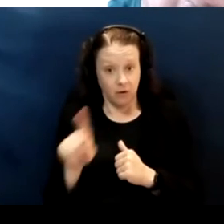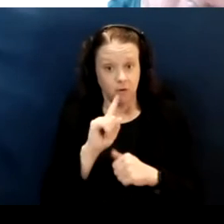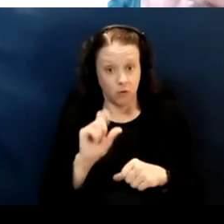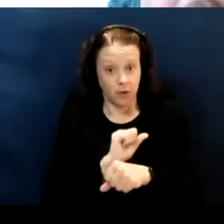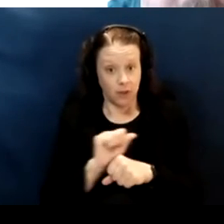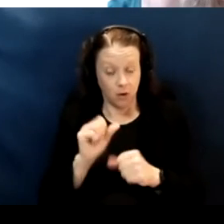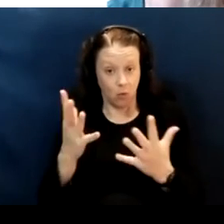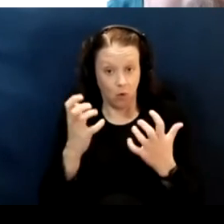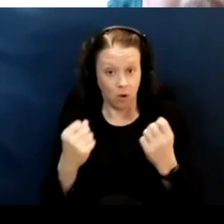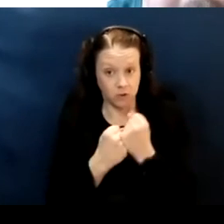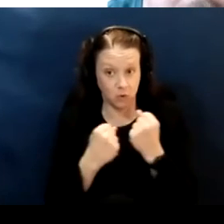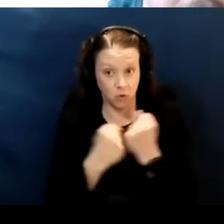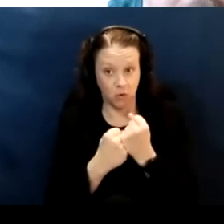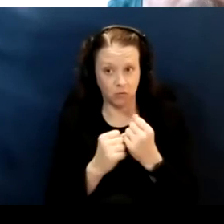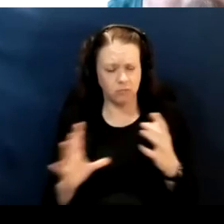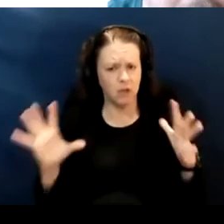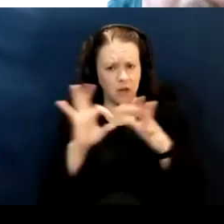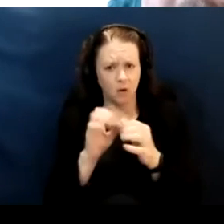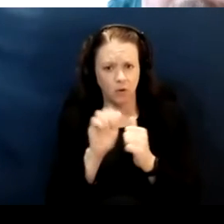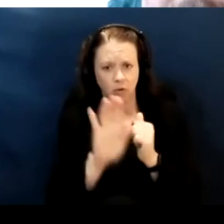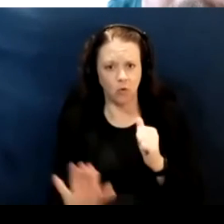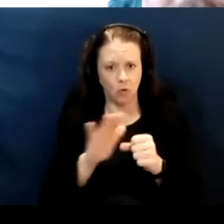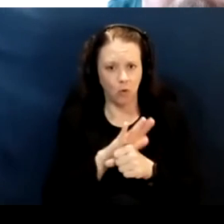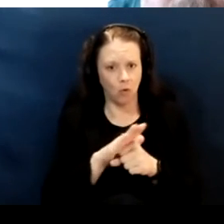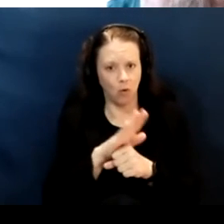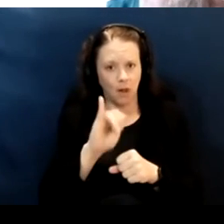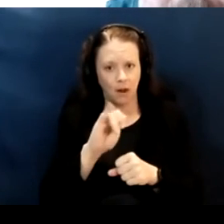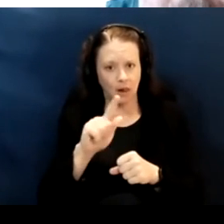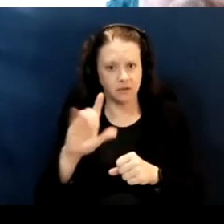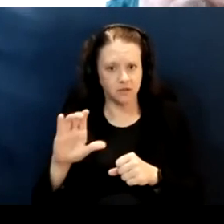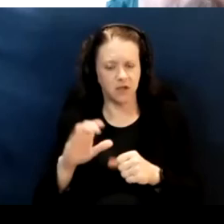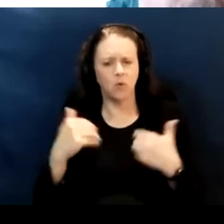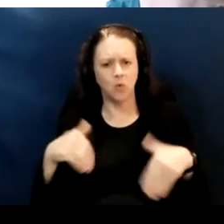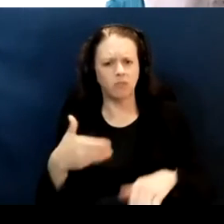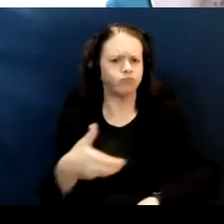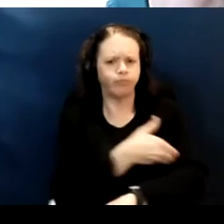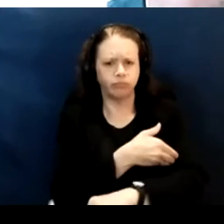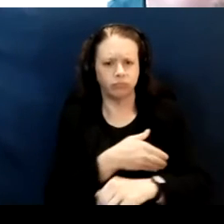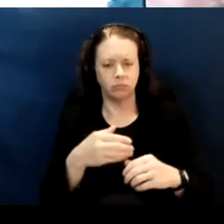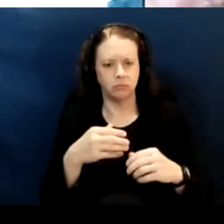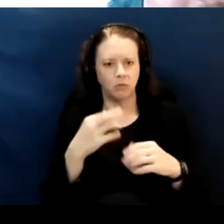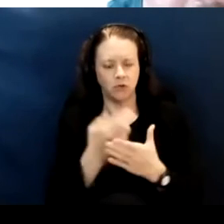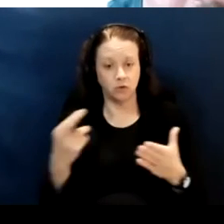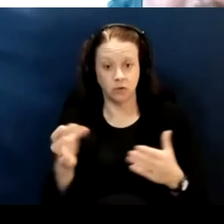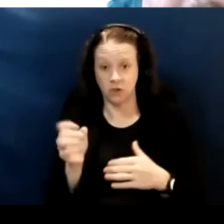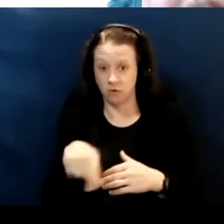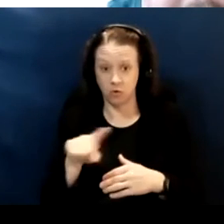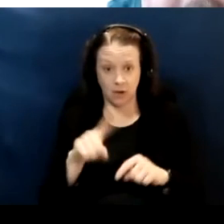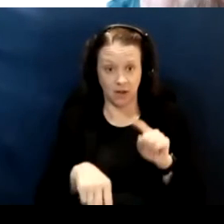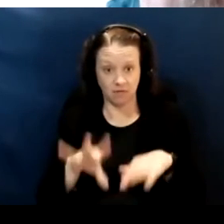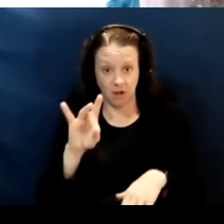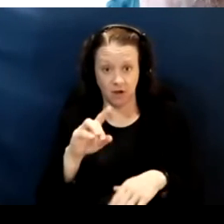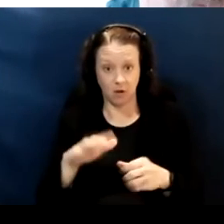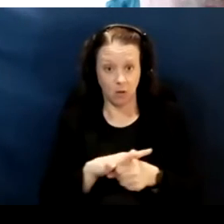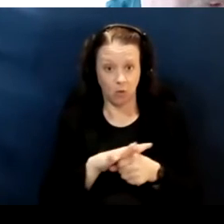wanting support, connect with your local independent living center. It's such a powerful resource. And if you can't find your local ILC